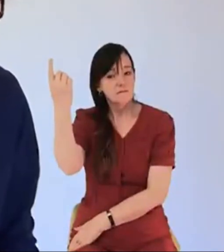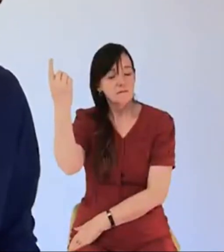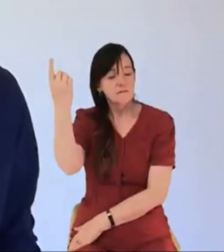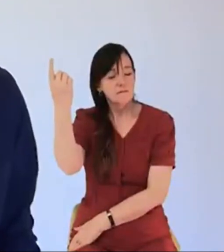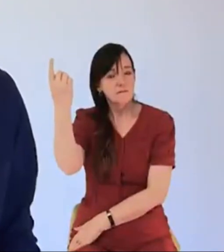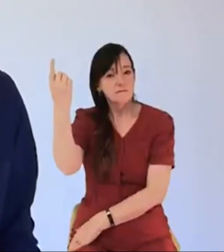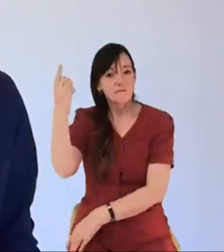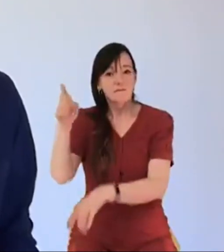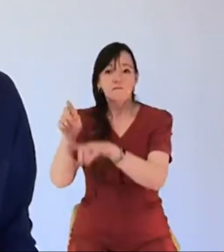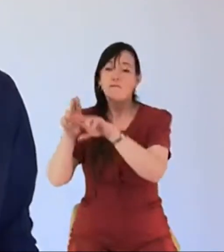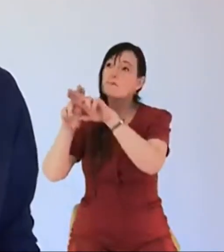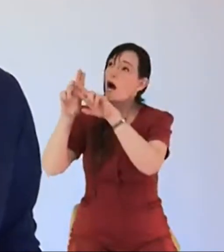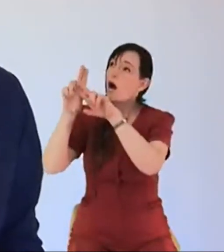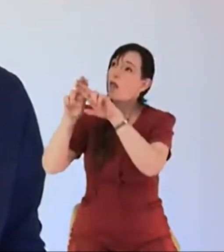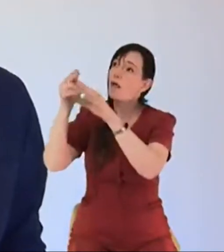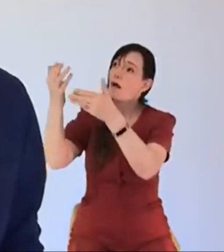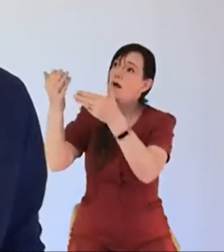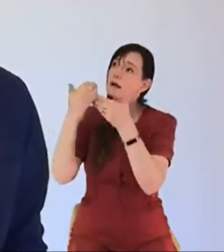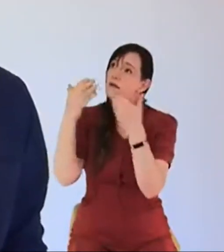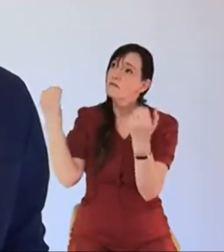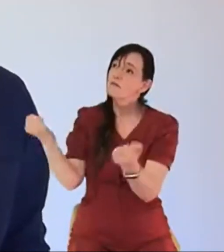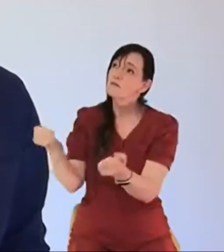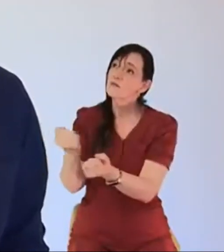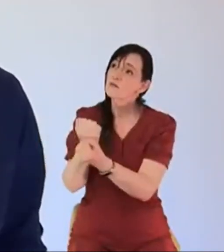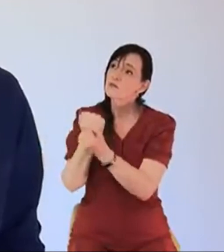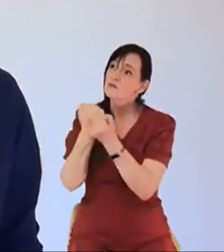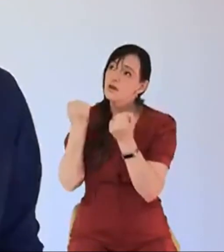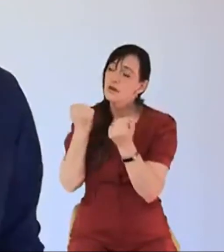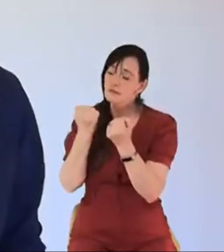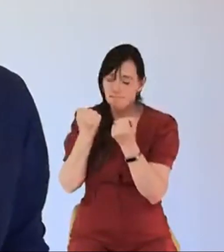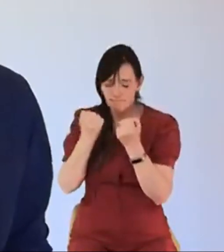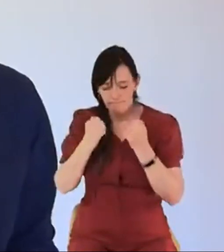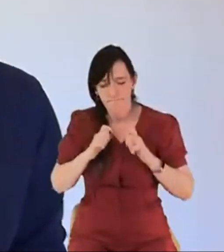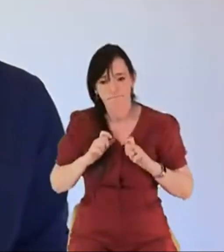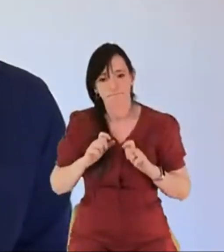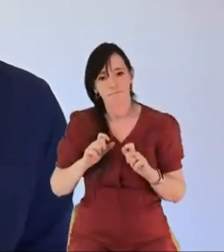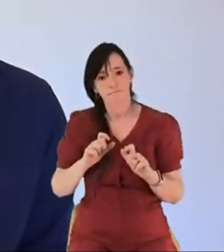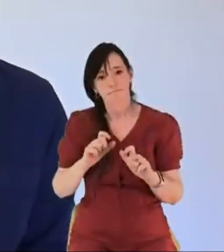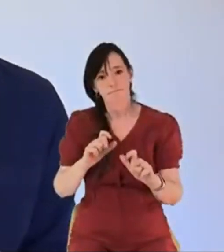giving us the strength to keep going